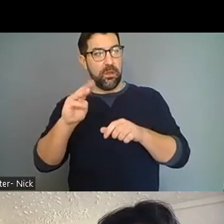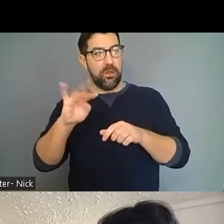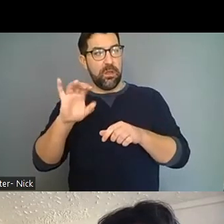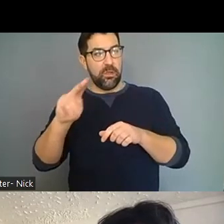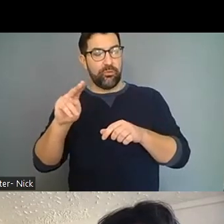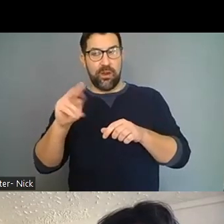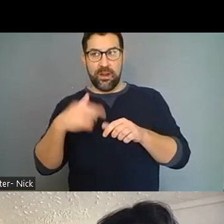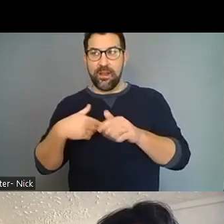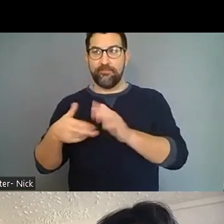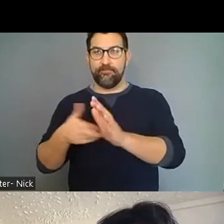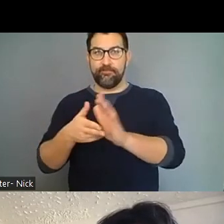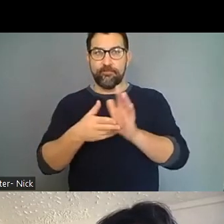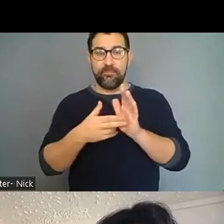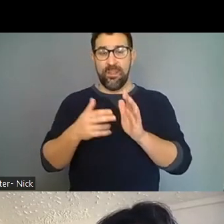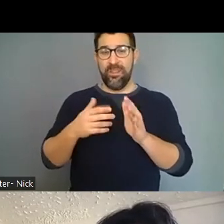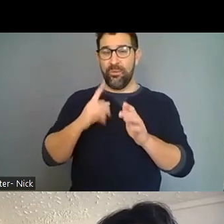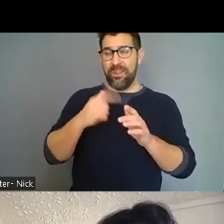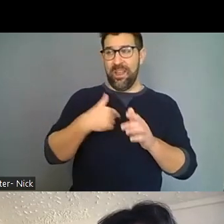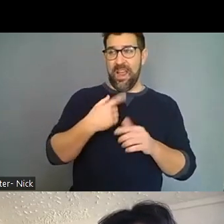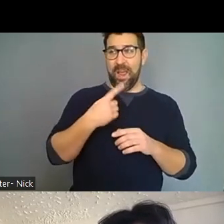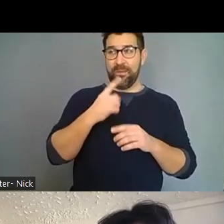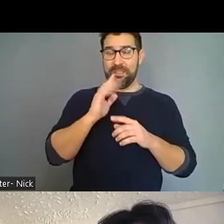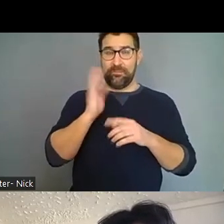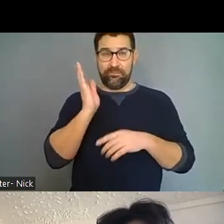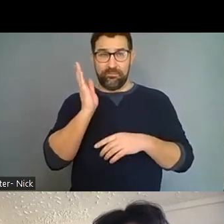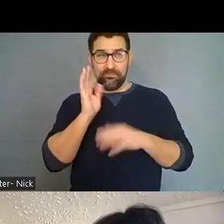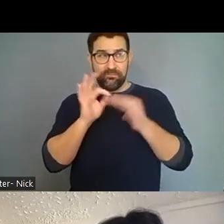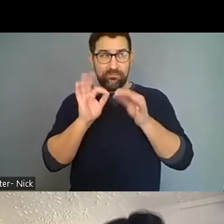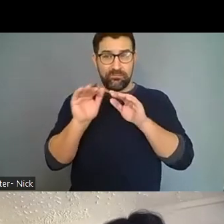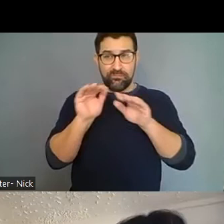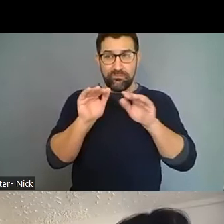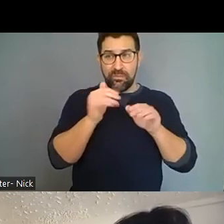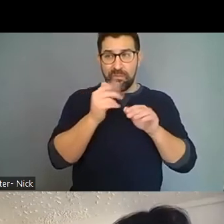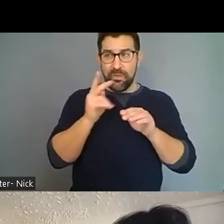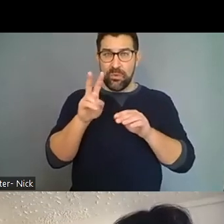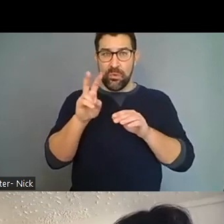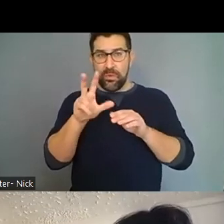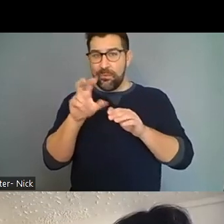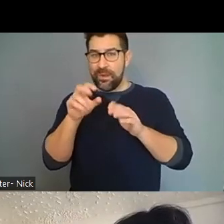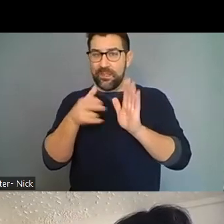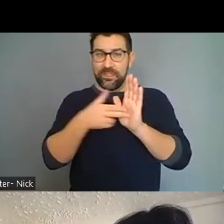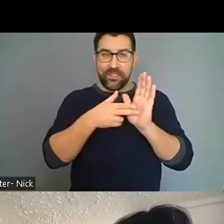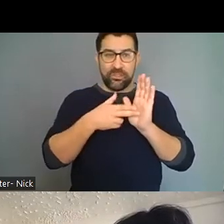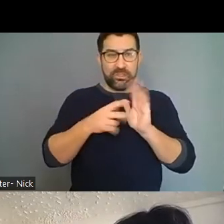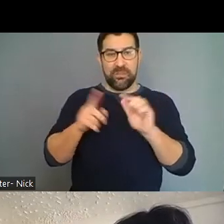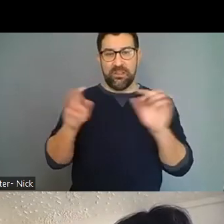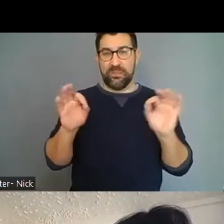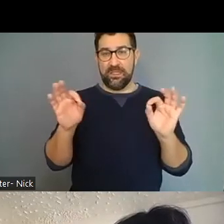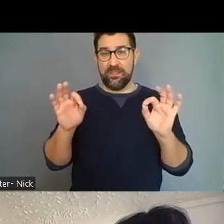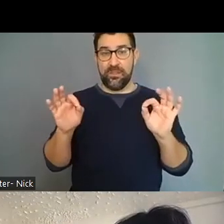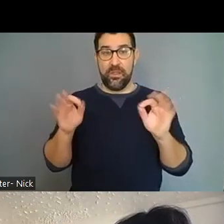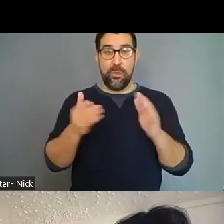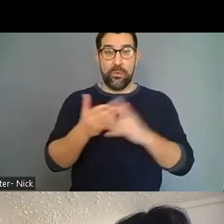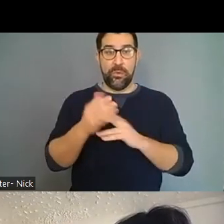did not have that big of a platform. I mean, I was able to get a few hundred signatures, but it wasn't significant. And then through